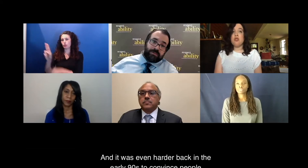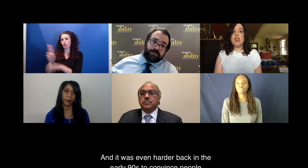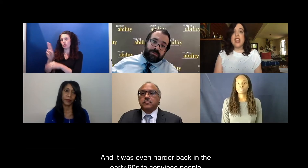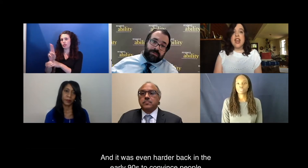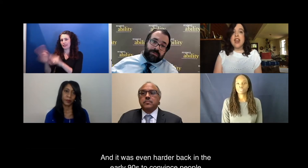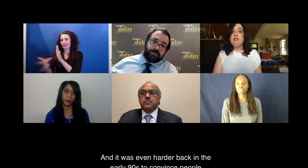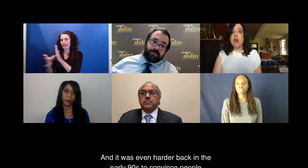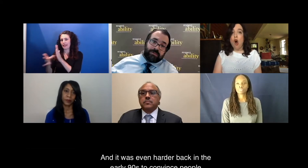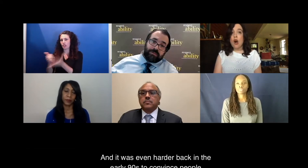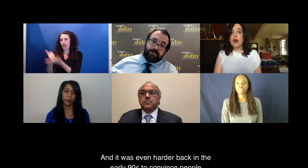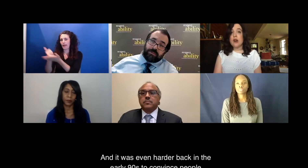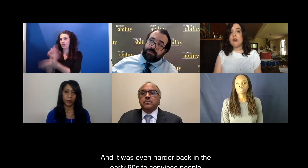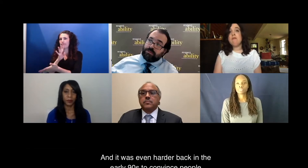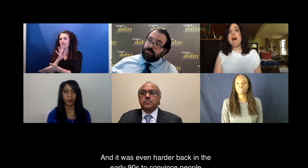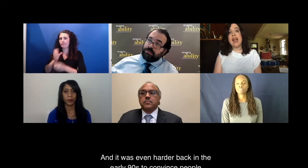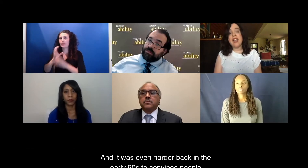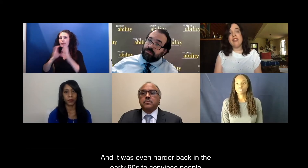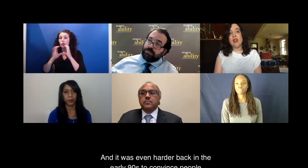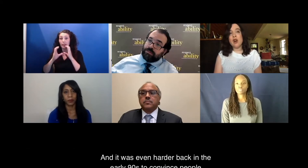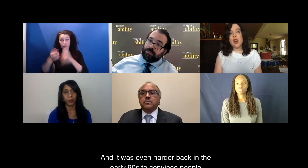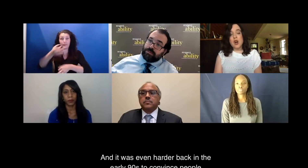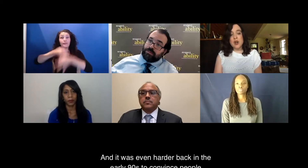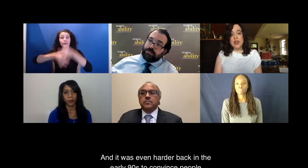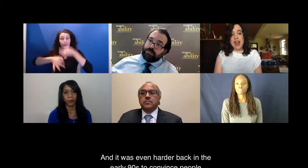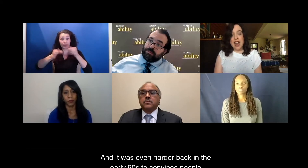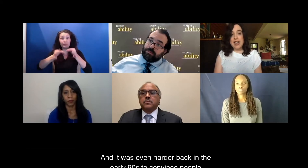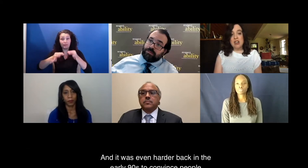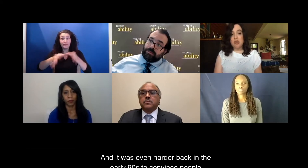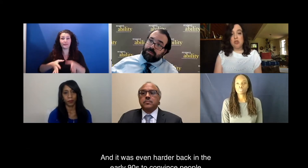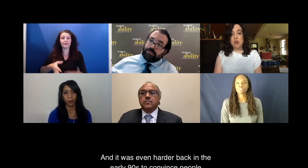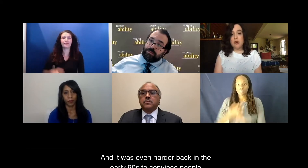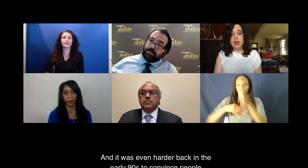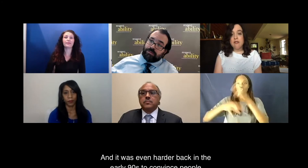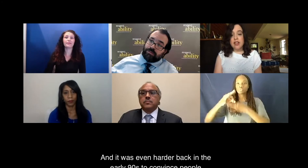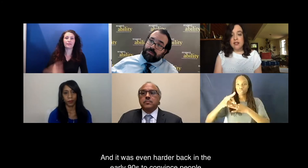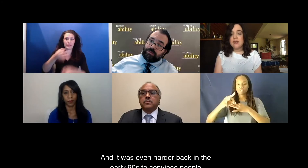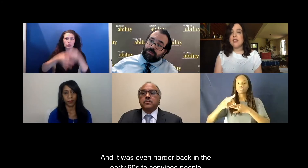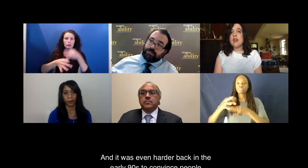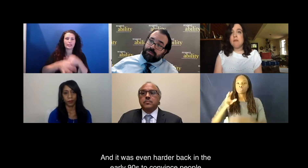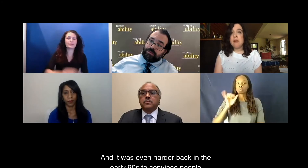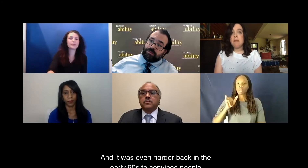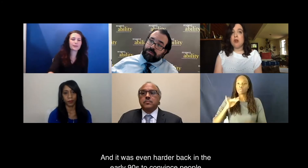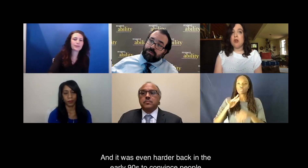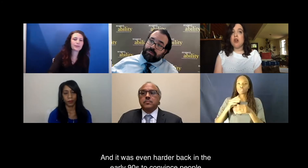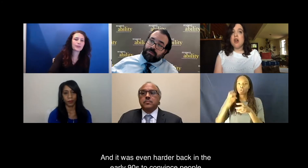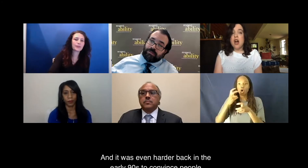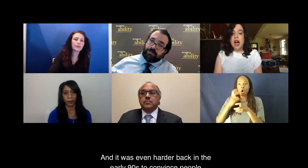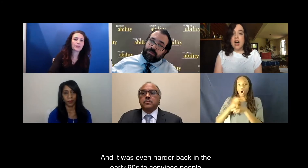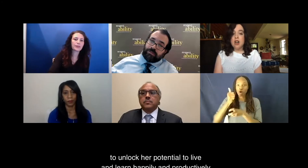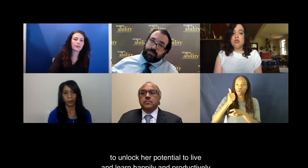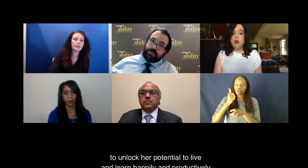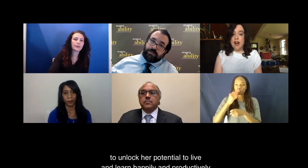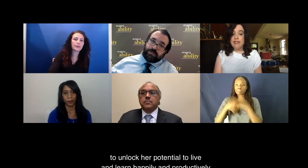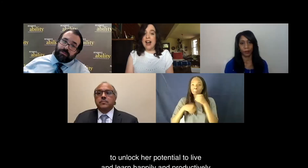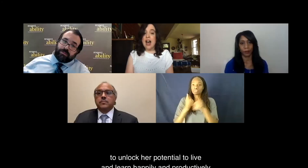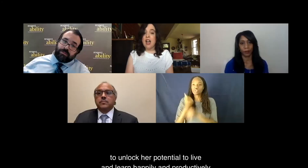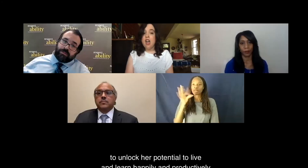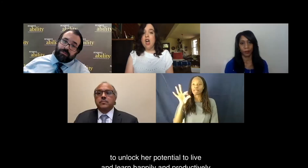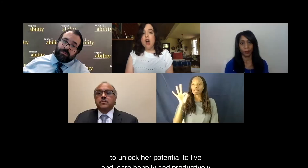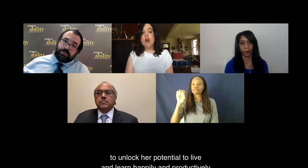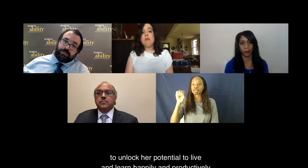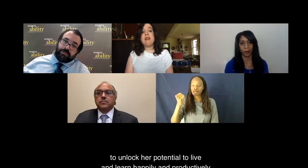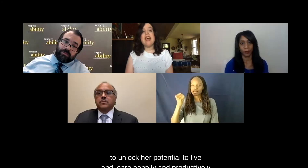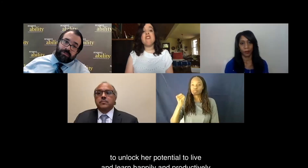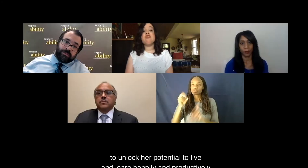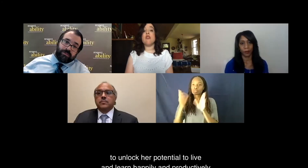was even harder back in the early 90s to convince people to unlock